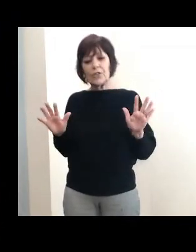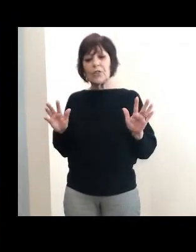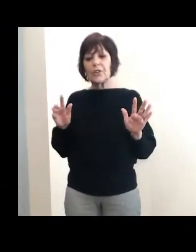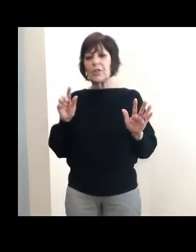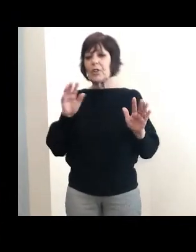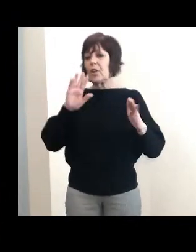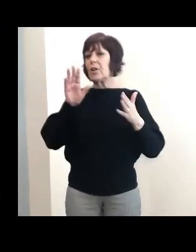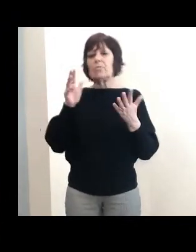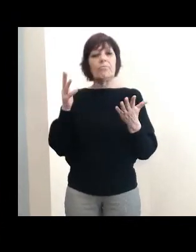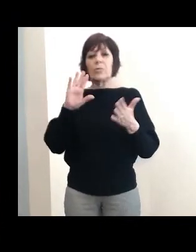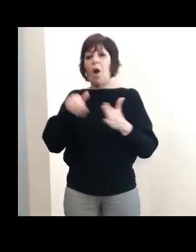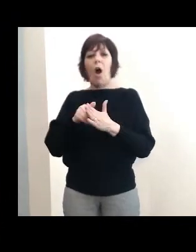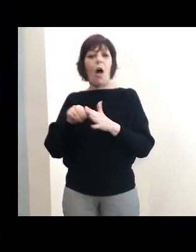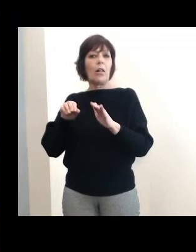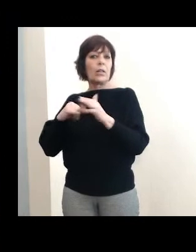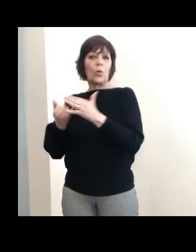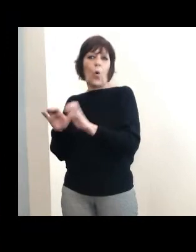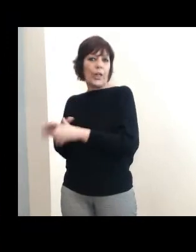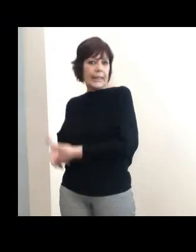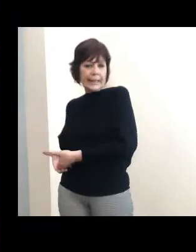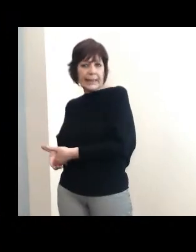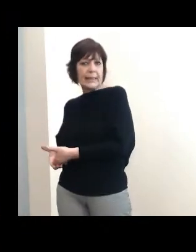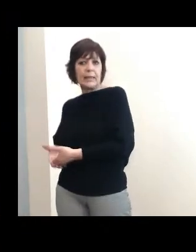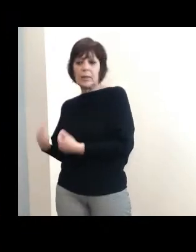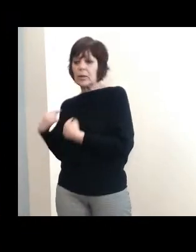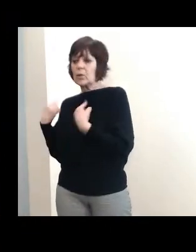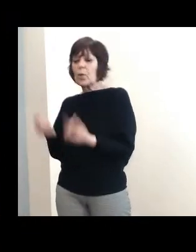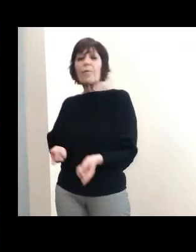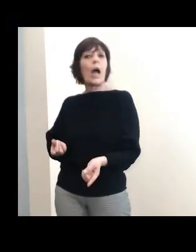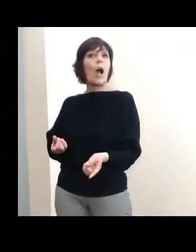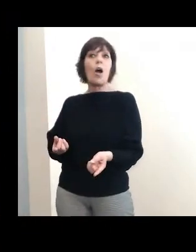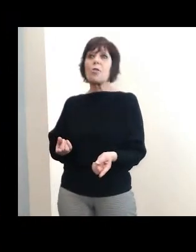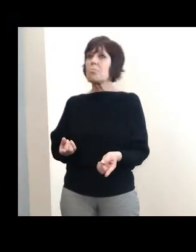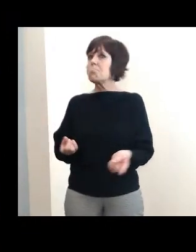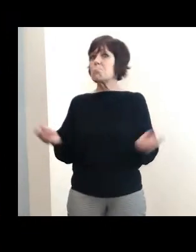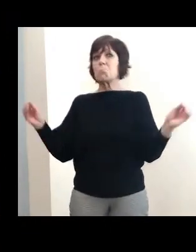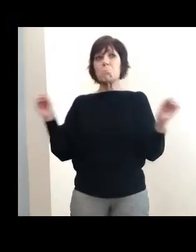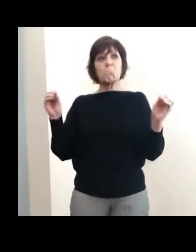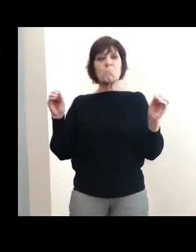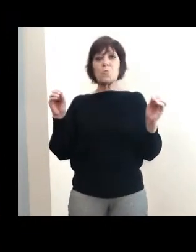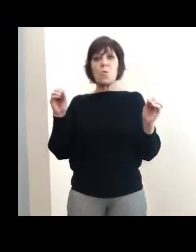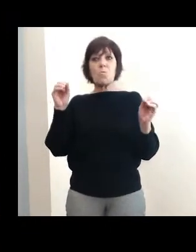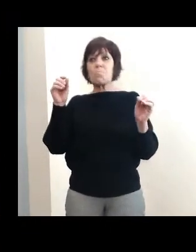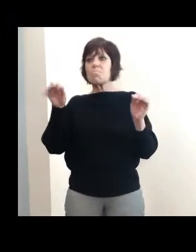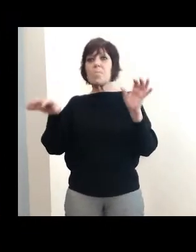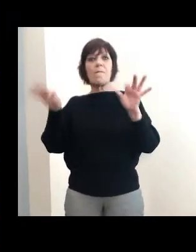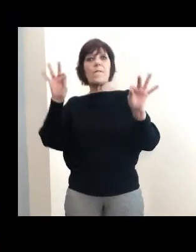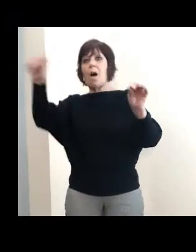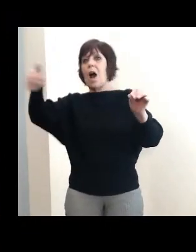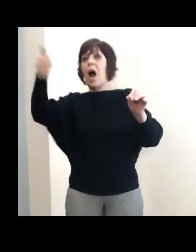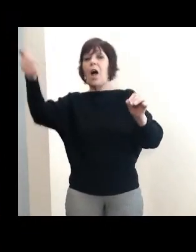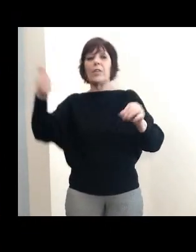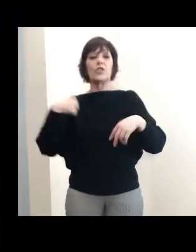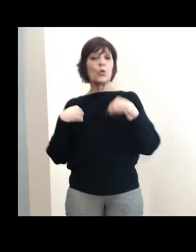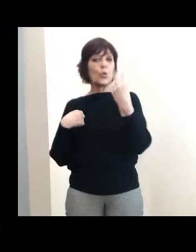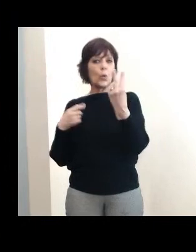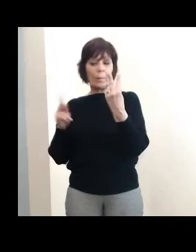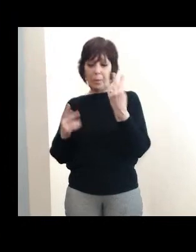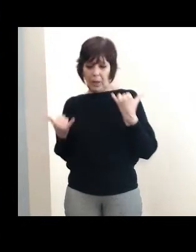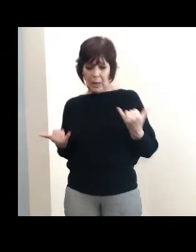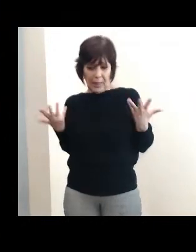all their close contacts in quarantine, and so far, we've not been informed that there have been any other variant strains. So there's just 2 individuals with right